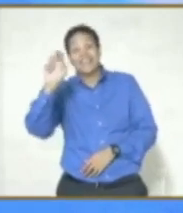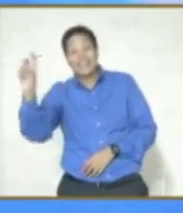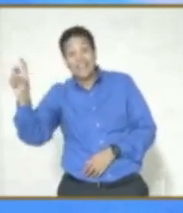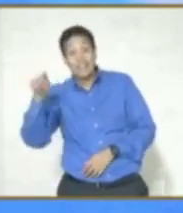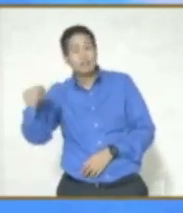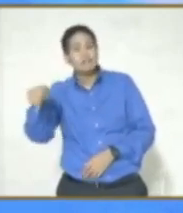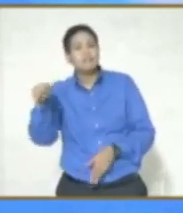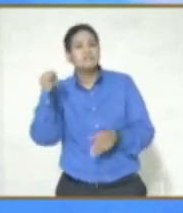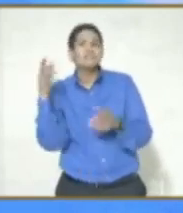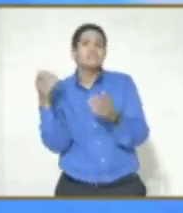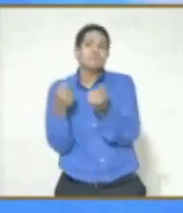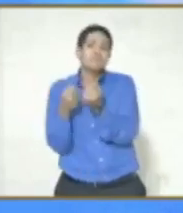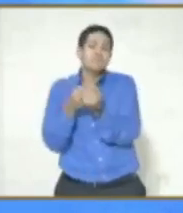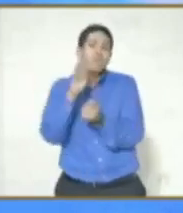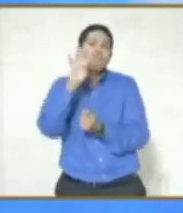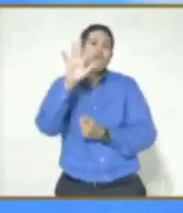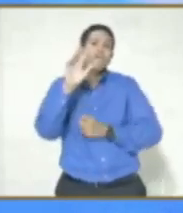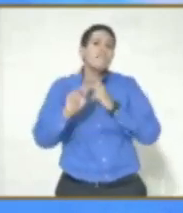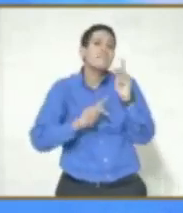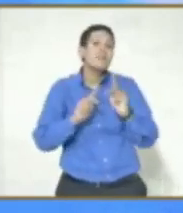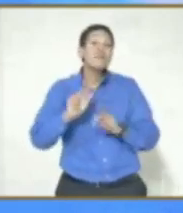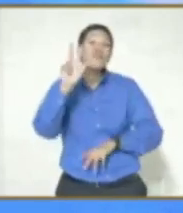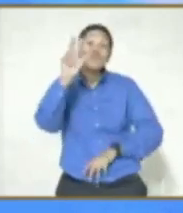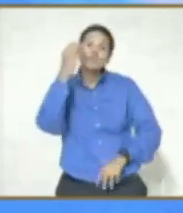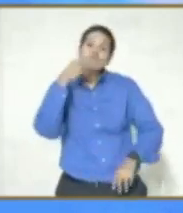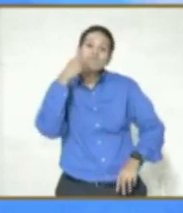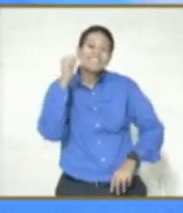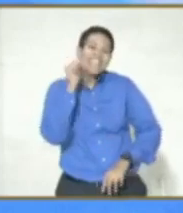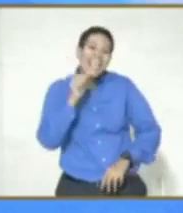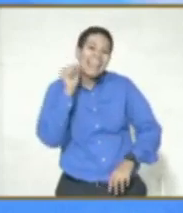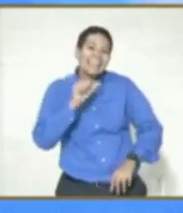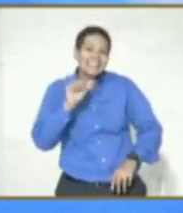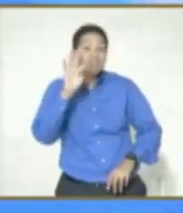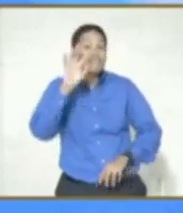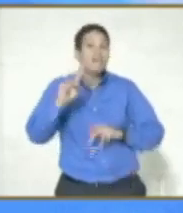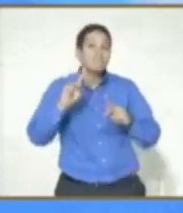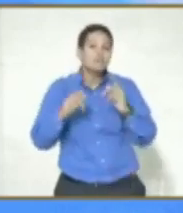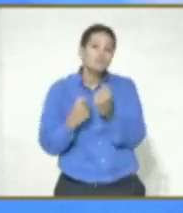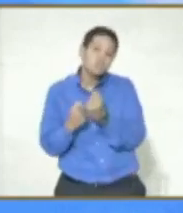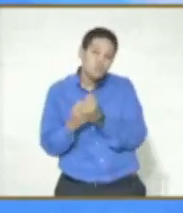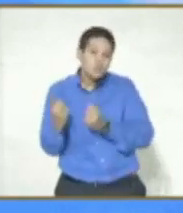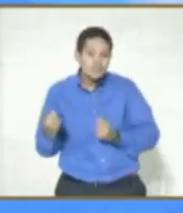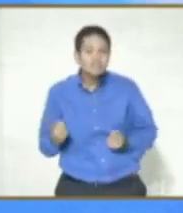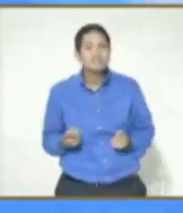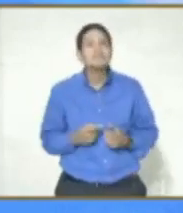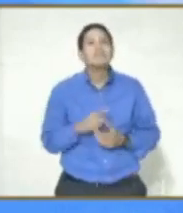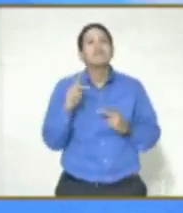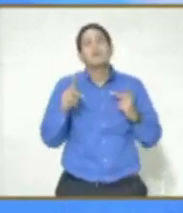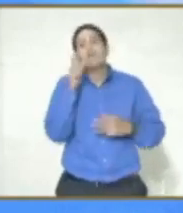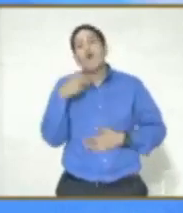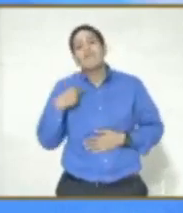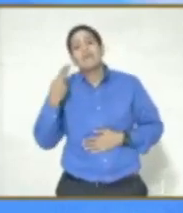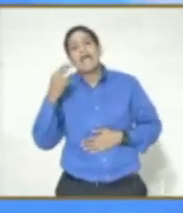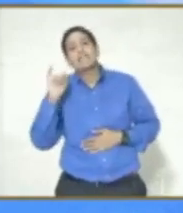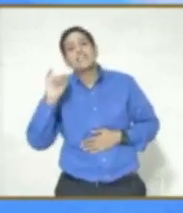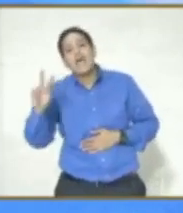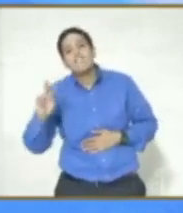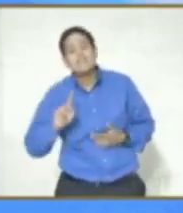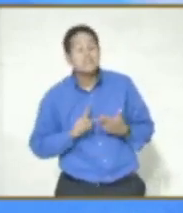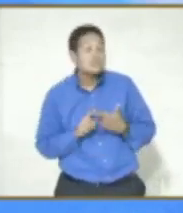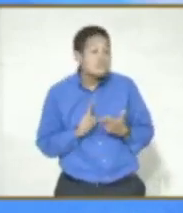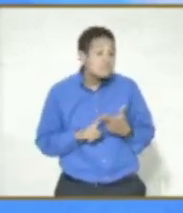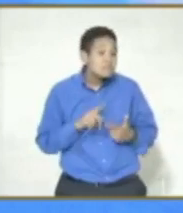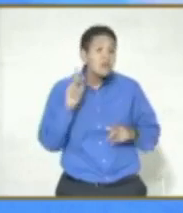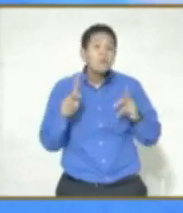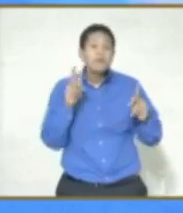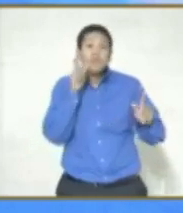daily basis, 3 meals per day. And it is from persons with HIV, persons that are just on